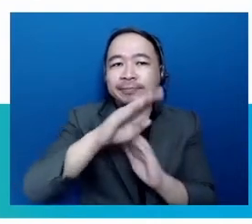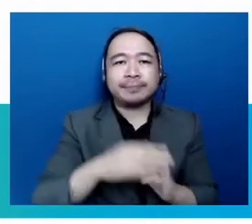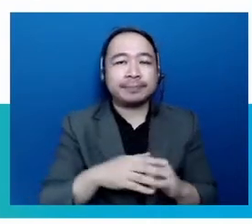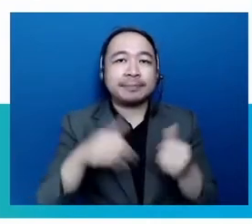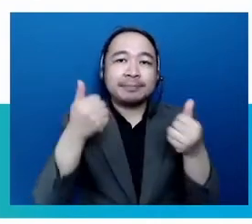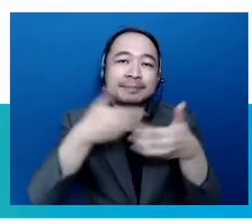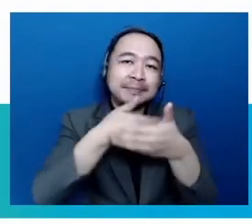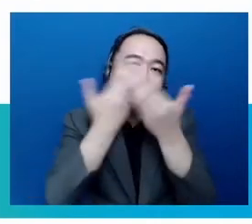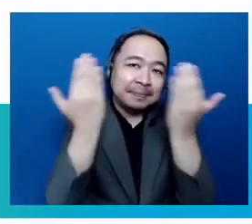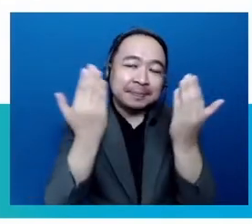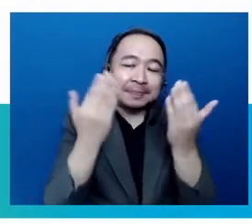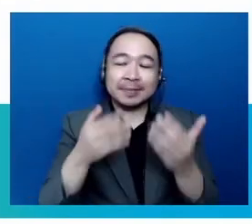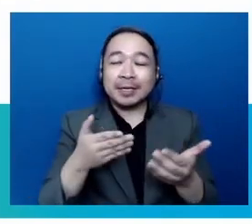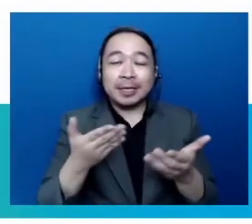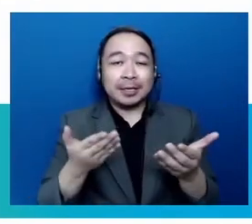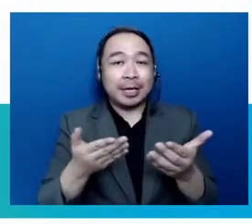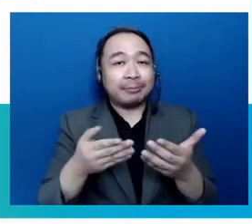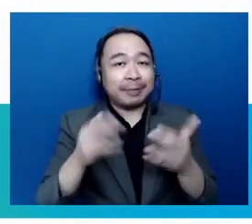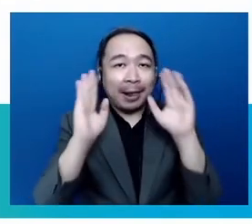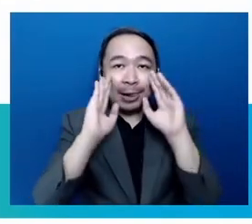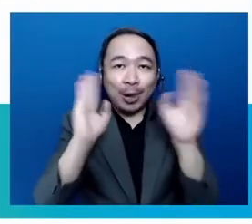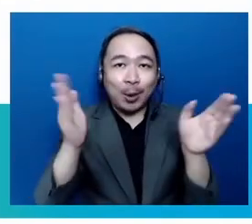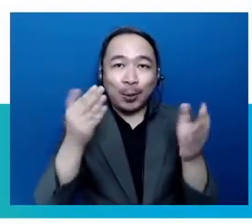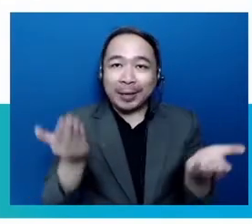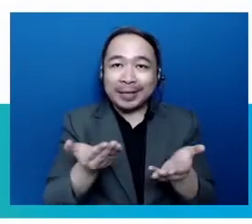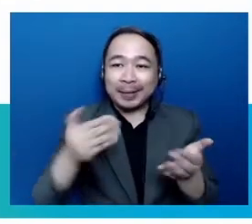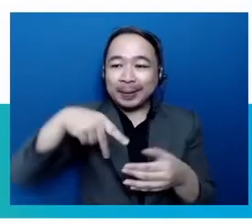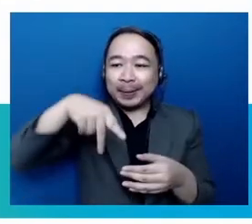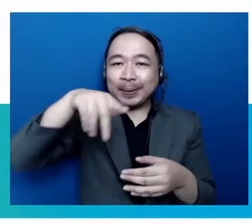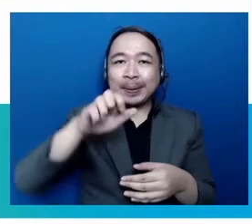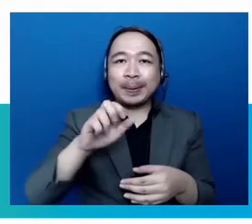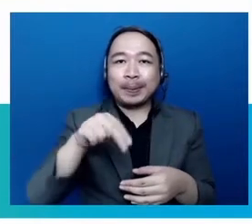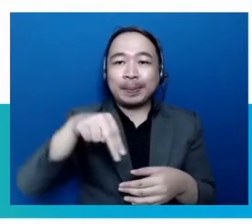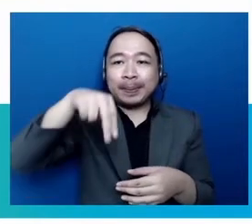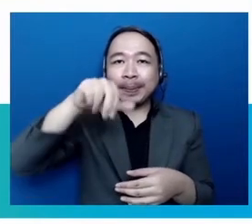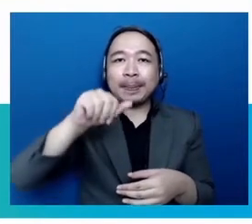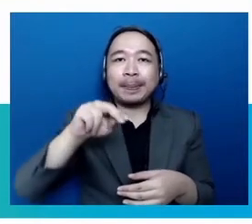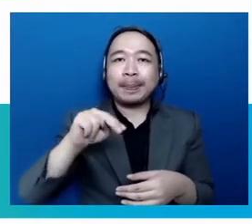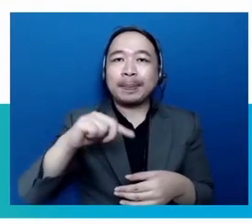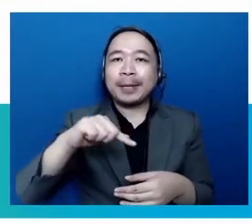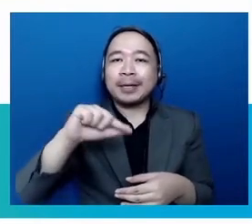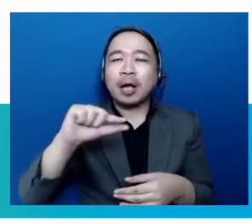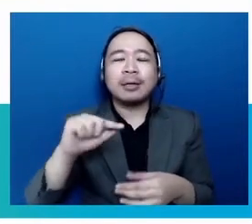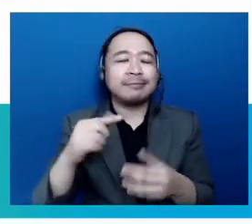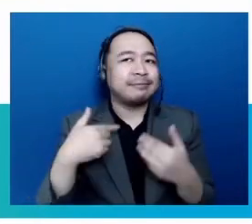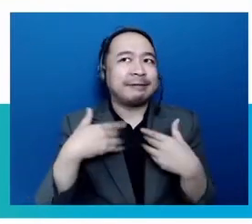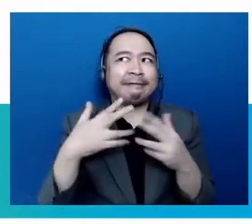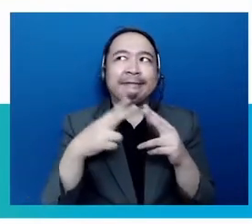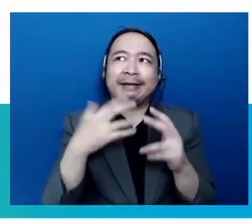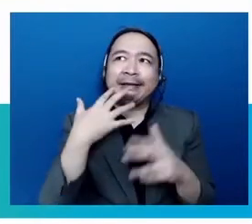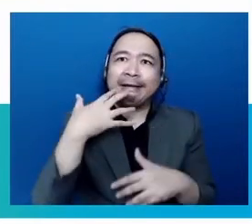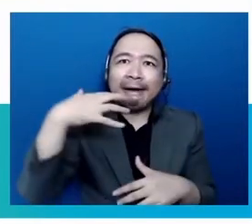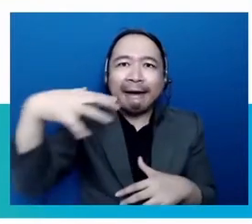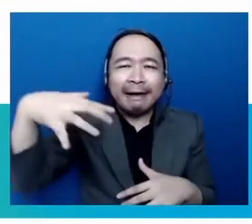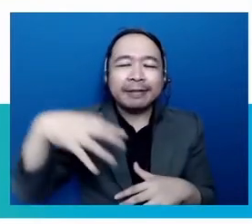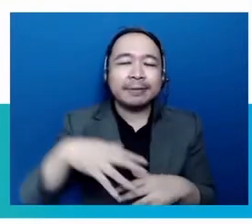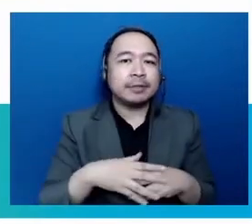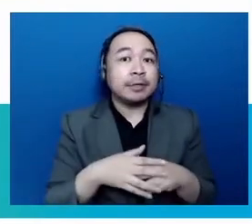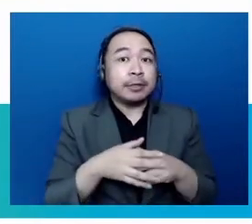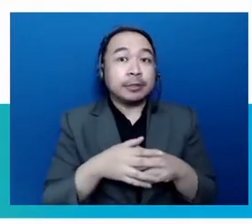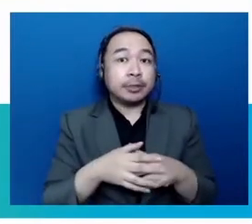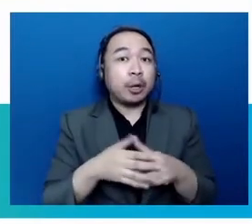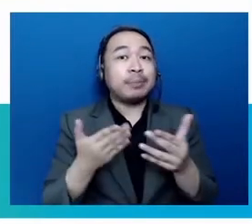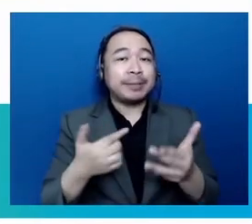it's extremely hot right now. So I'll focus on coastal population, coastal communities,